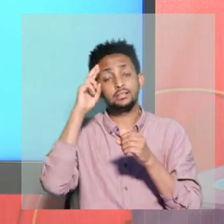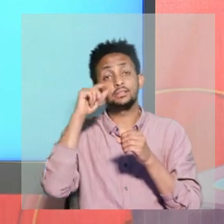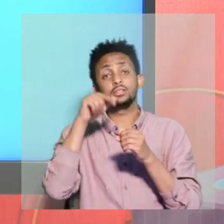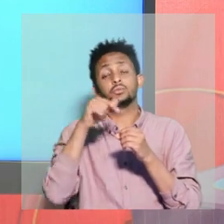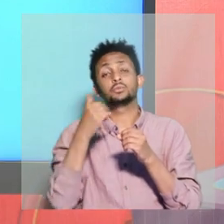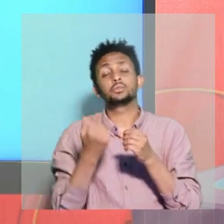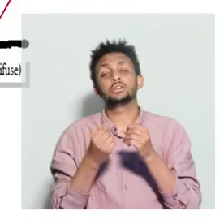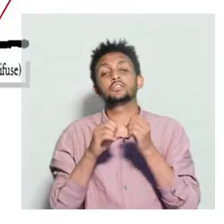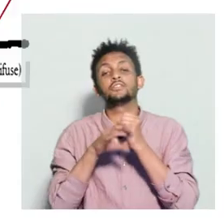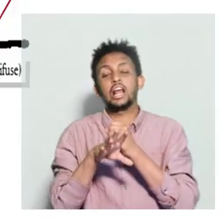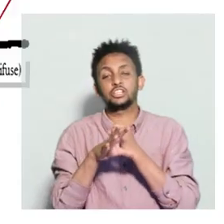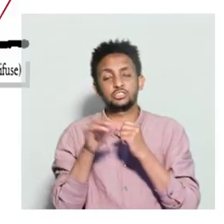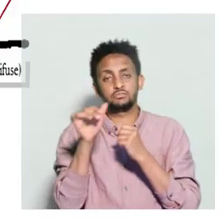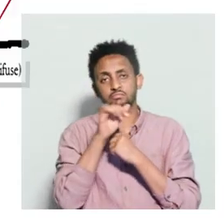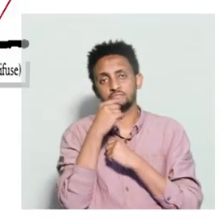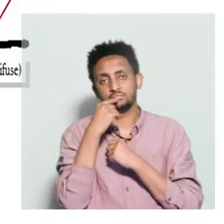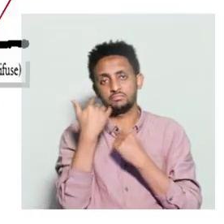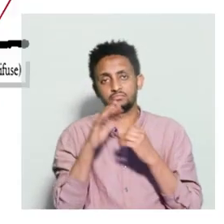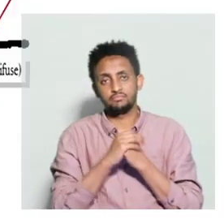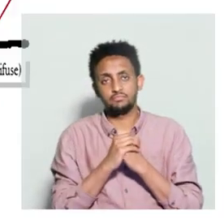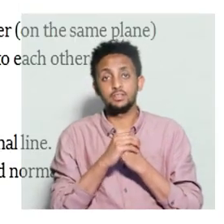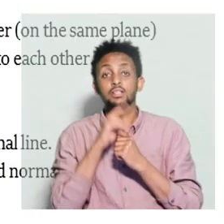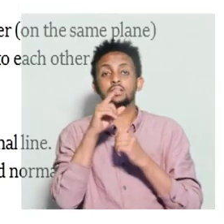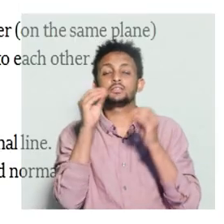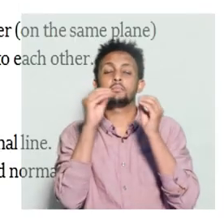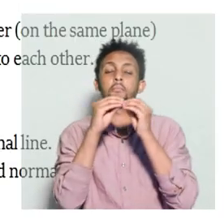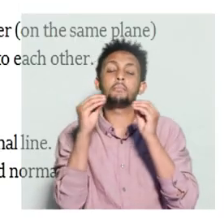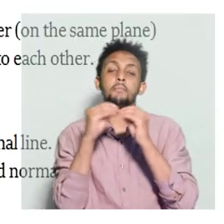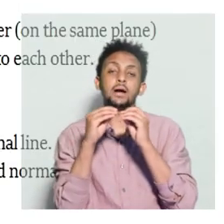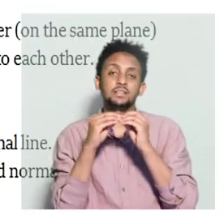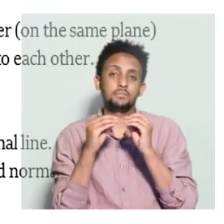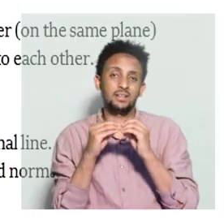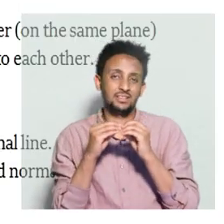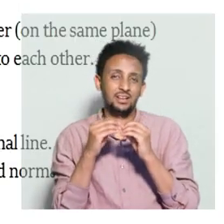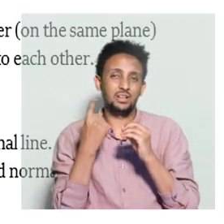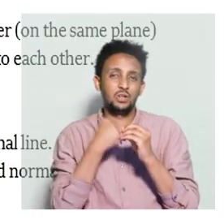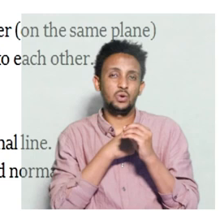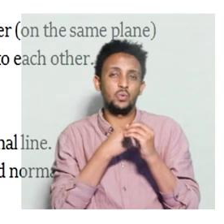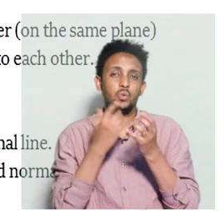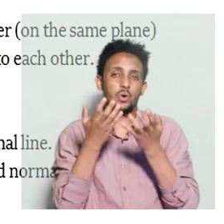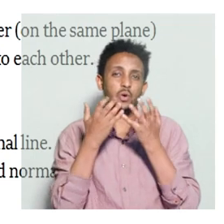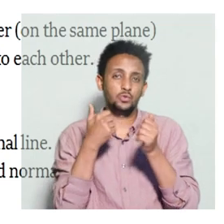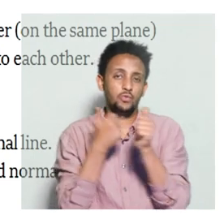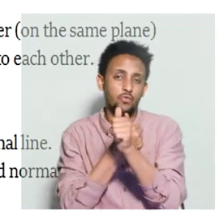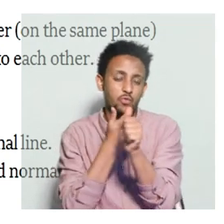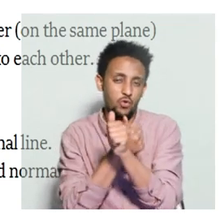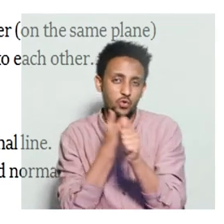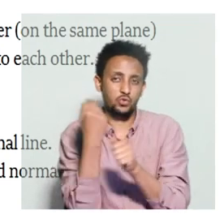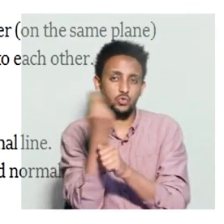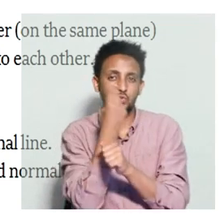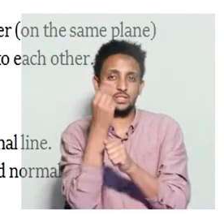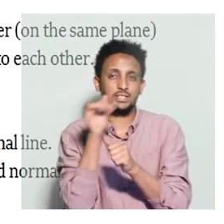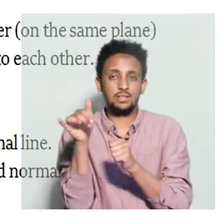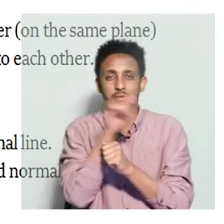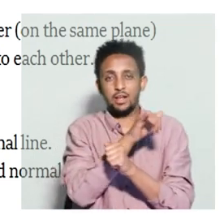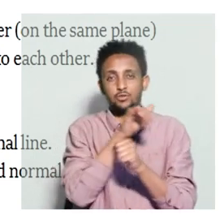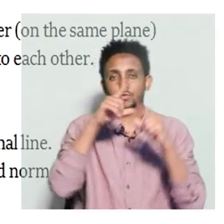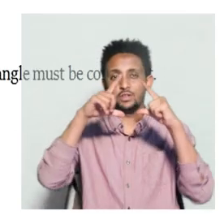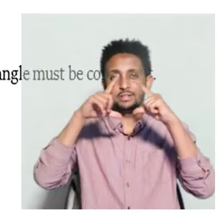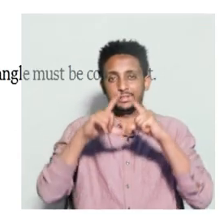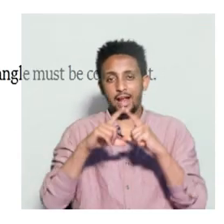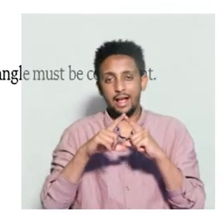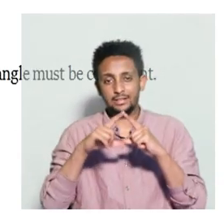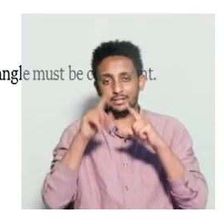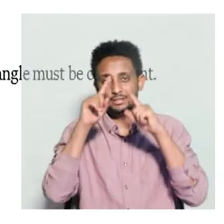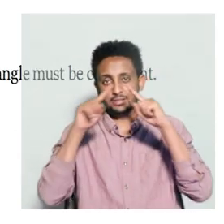prove reflection. So it's a mathematical approach that we are going to follow using a similarity of triangle. It's